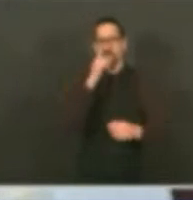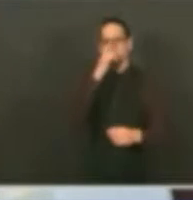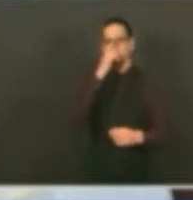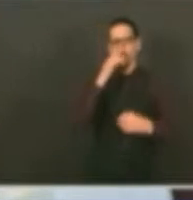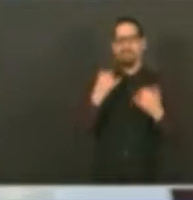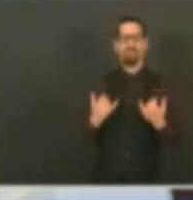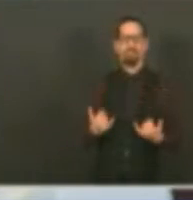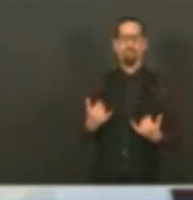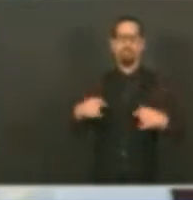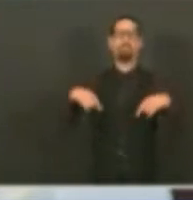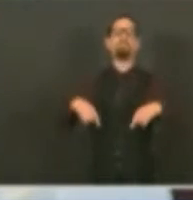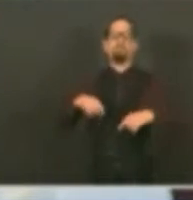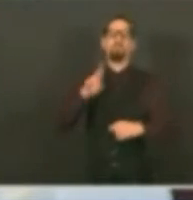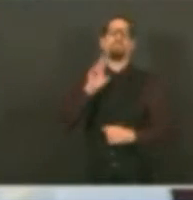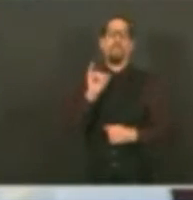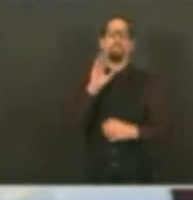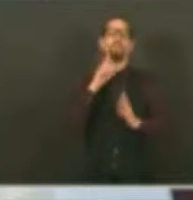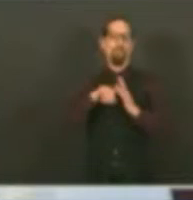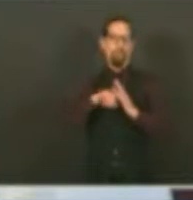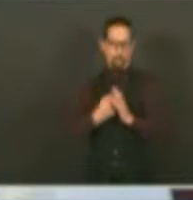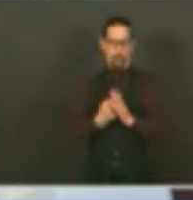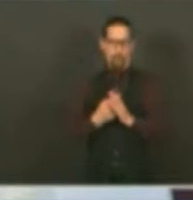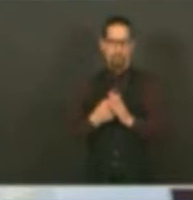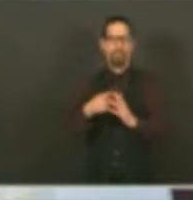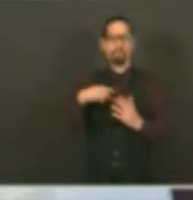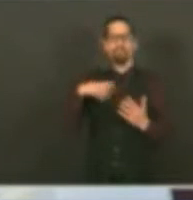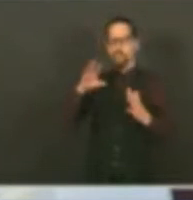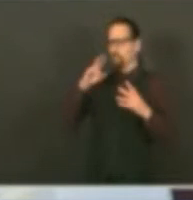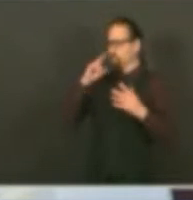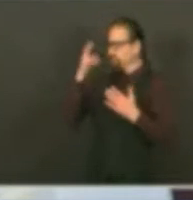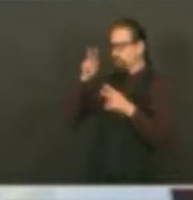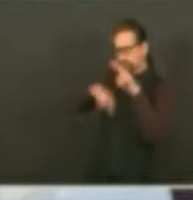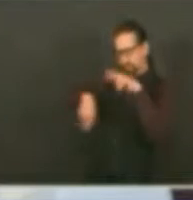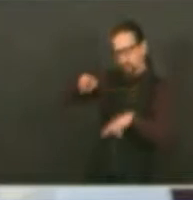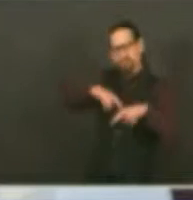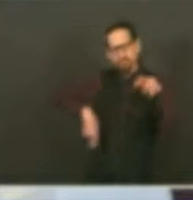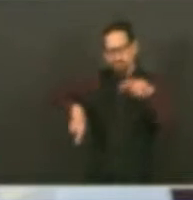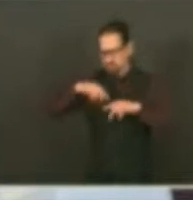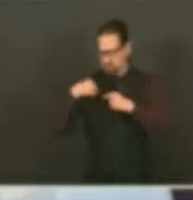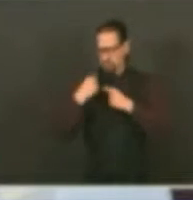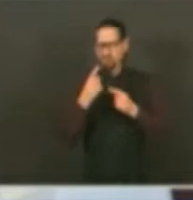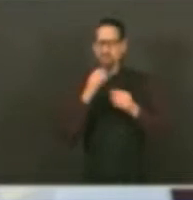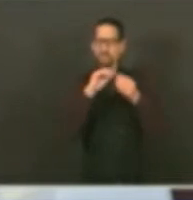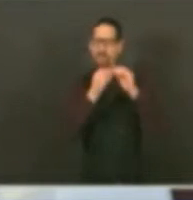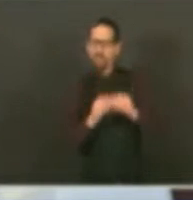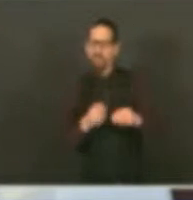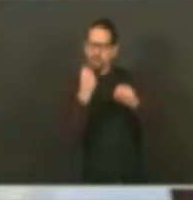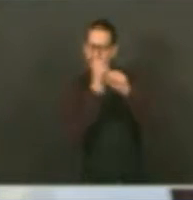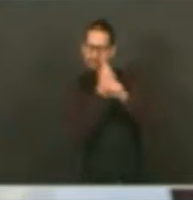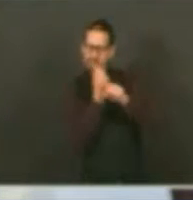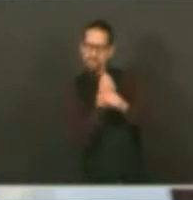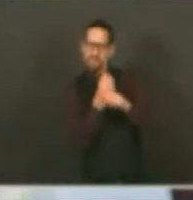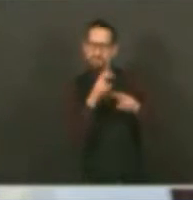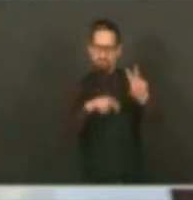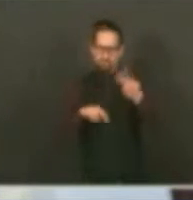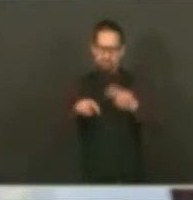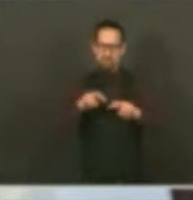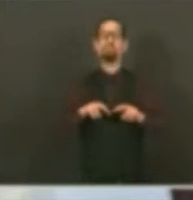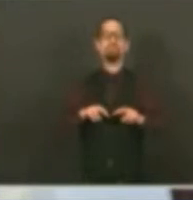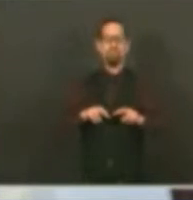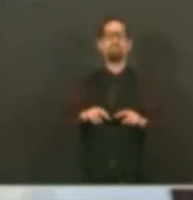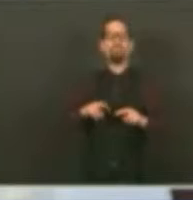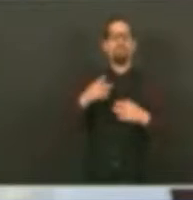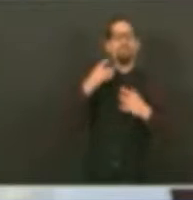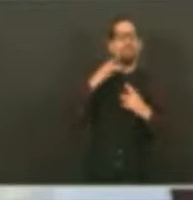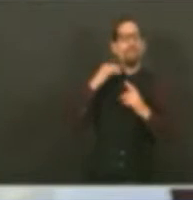Rhode Island. The data is helpful and it's effective to continue to ensure that those who are a close contact quarantine